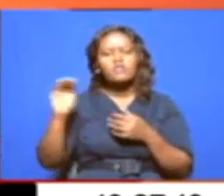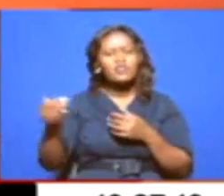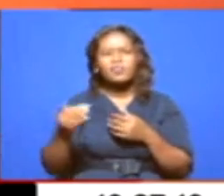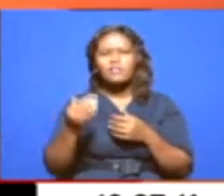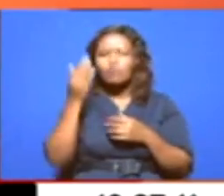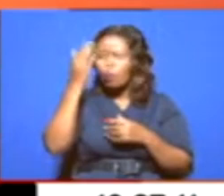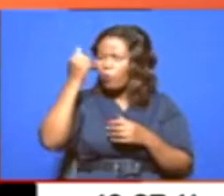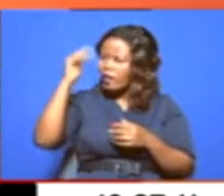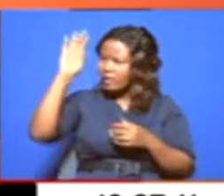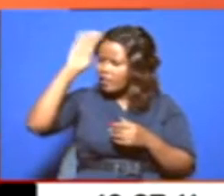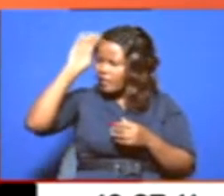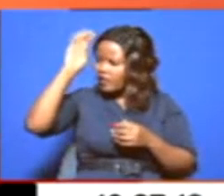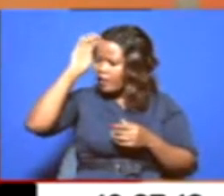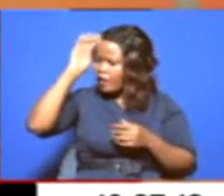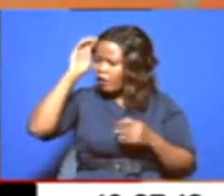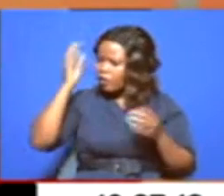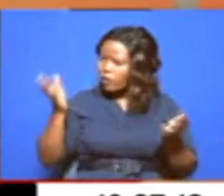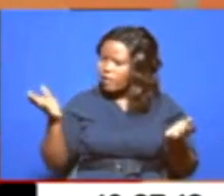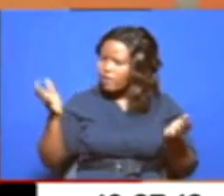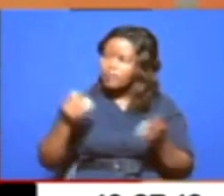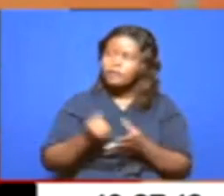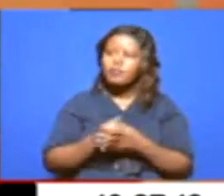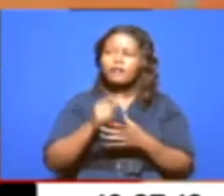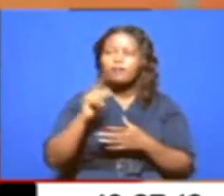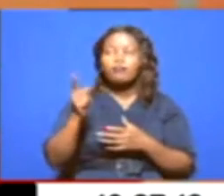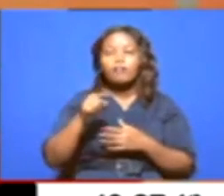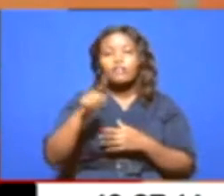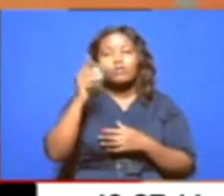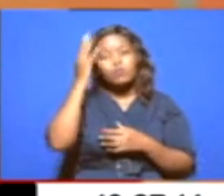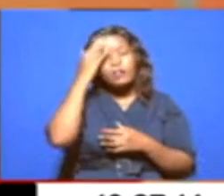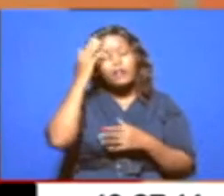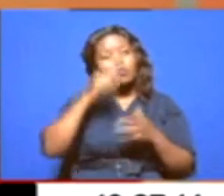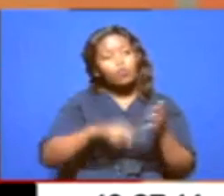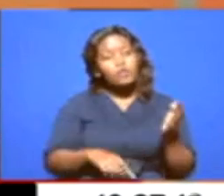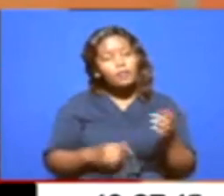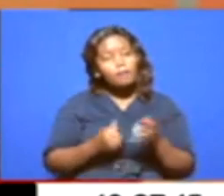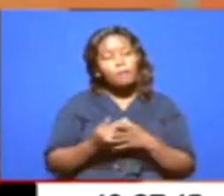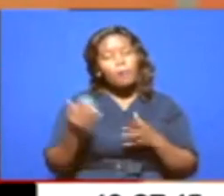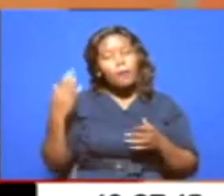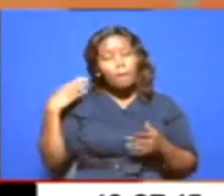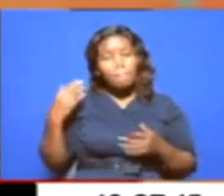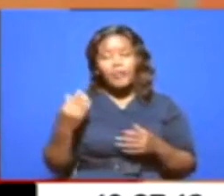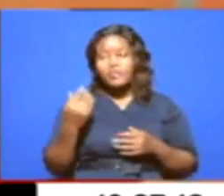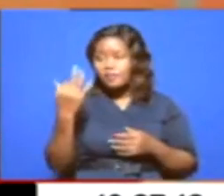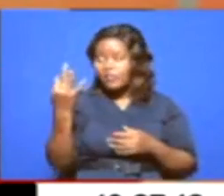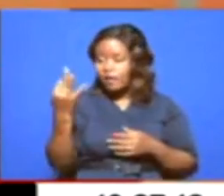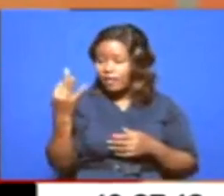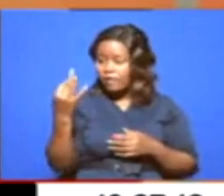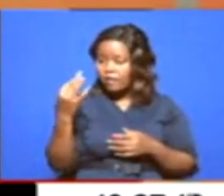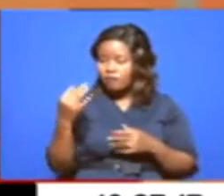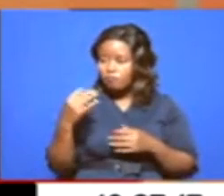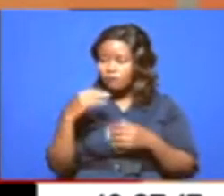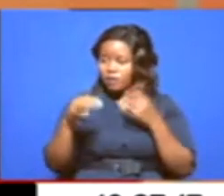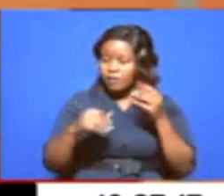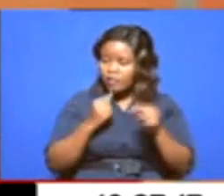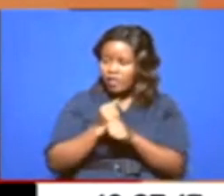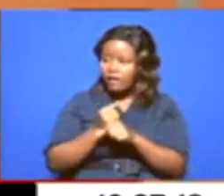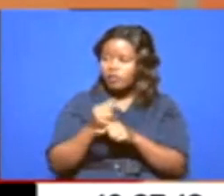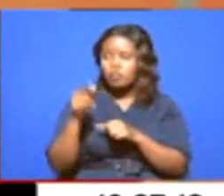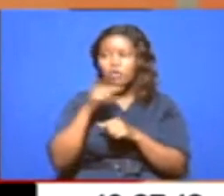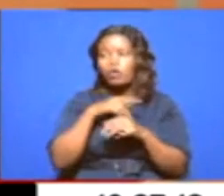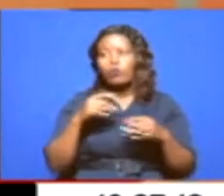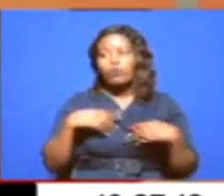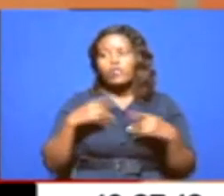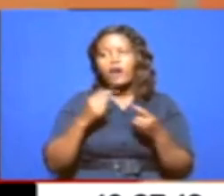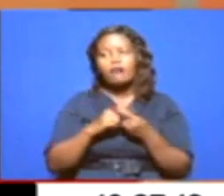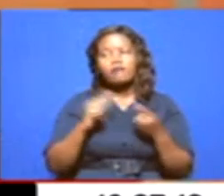of all, you realize that during the last 3 years, we have transformed athletics. The president has decided